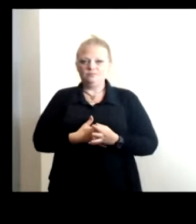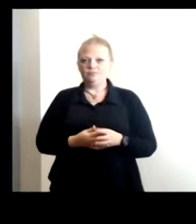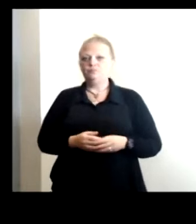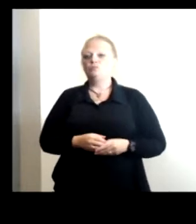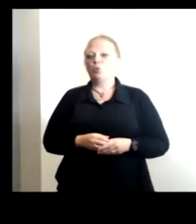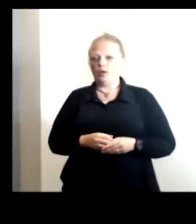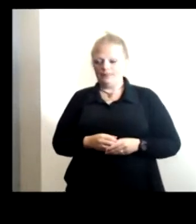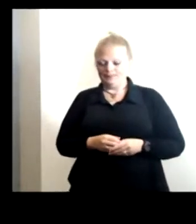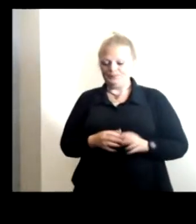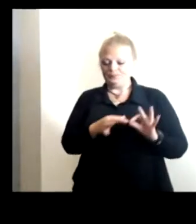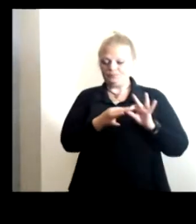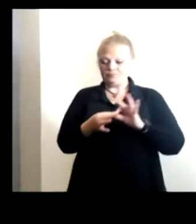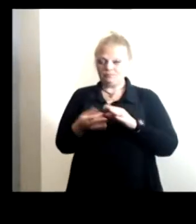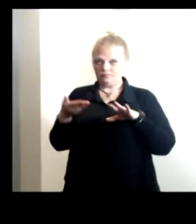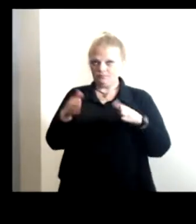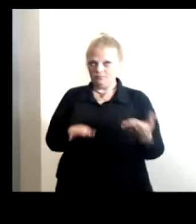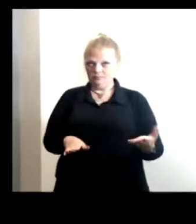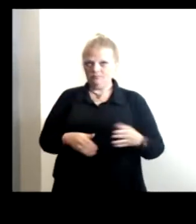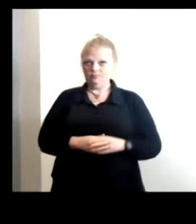Speaking of deaths,